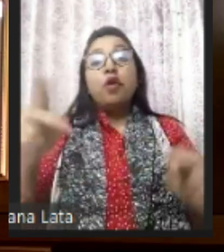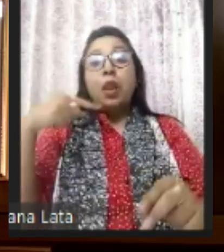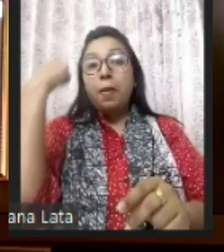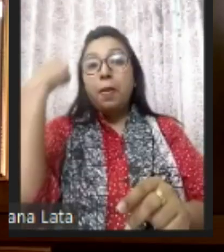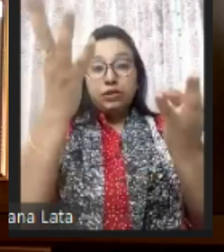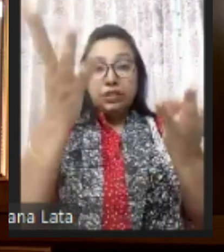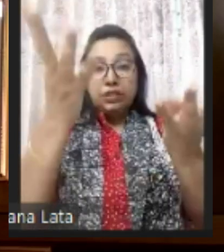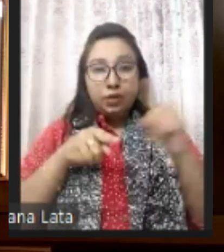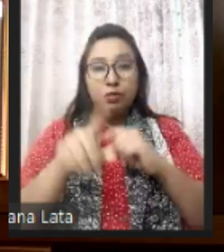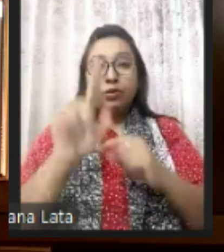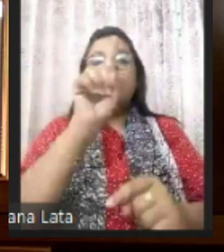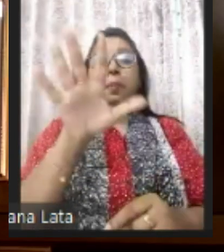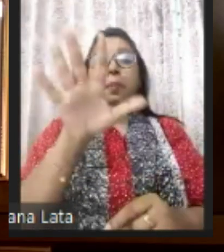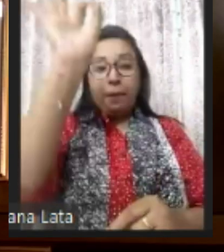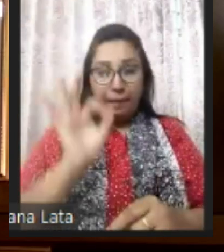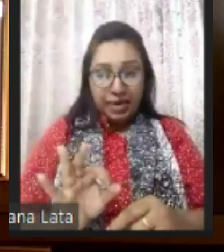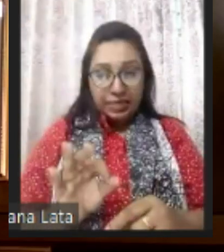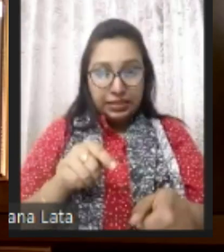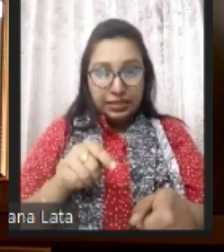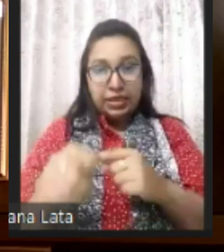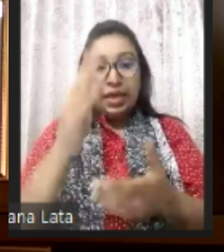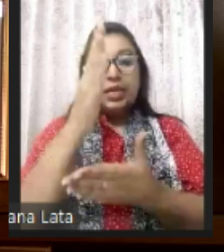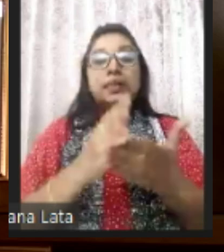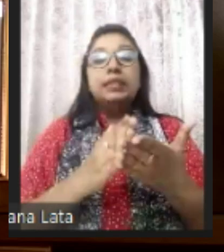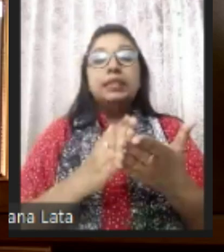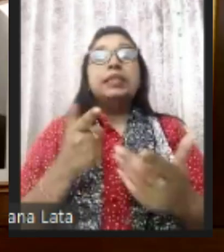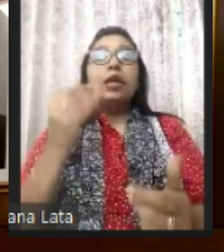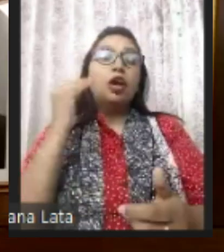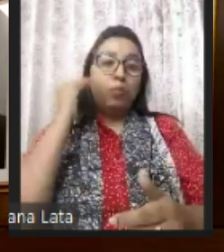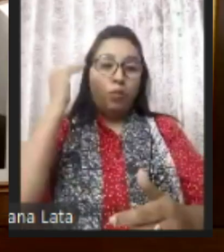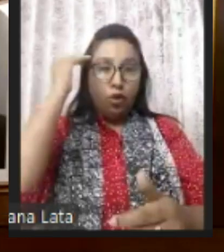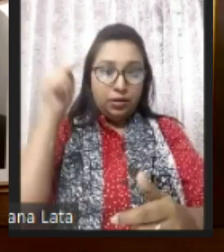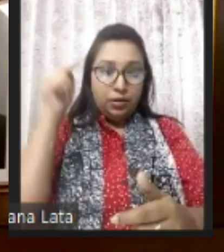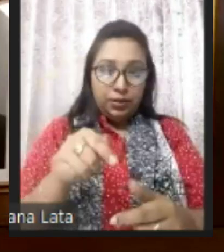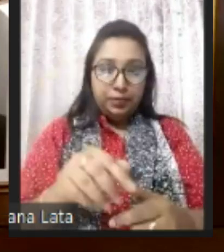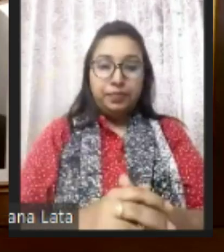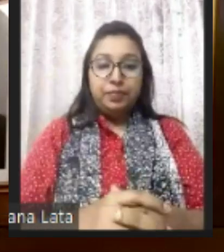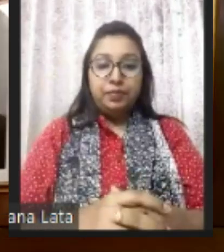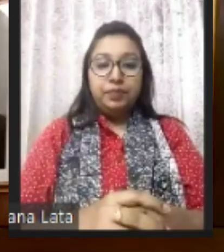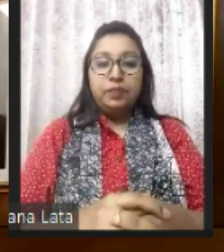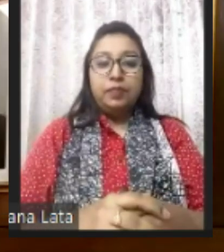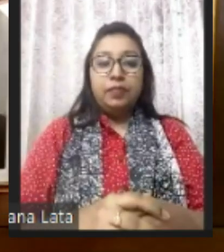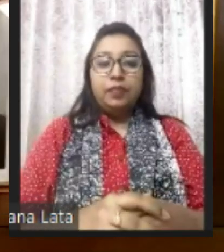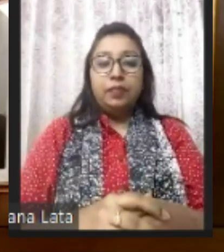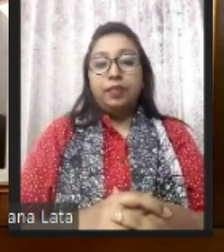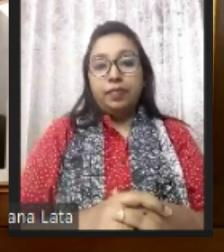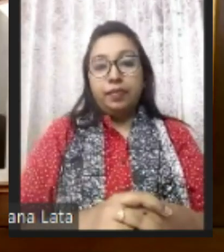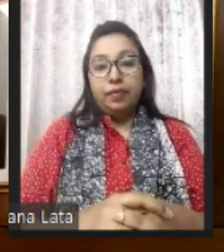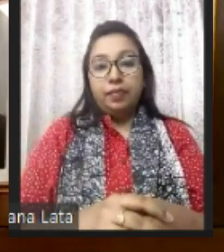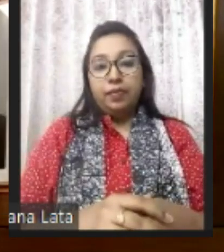of disabilities. In this age of information technology, various steps have been